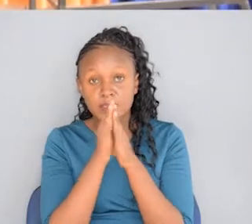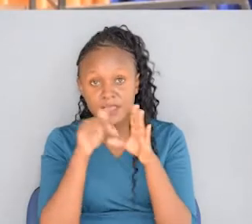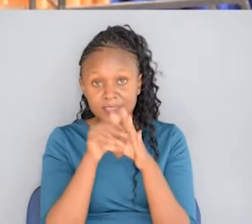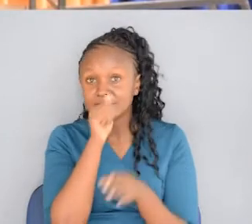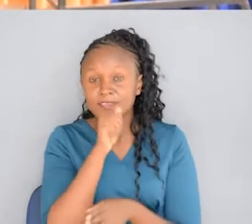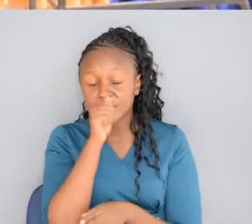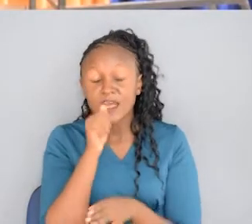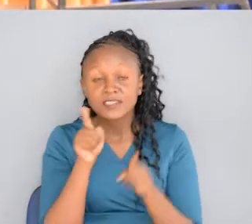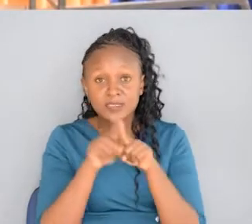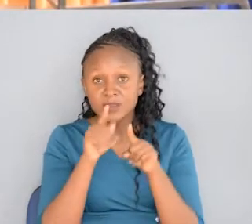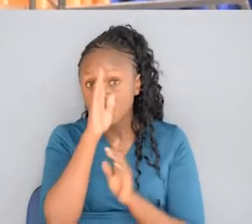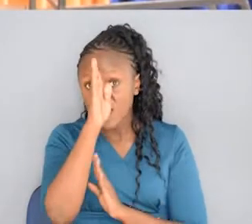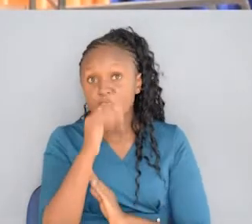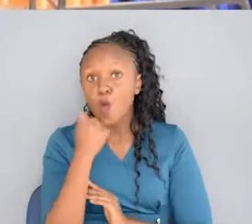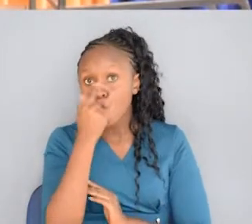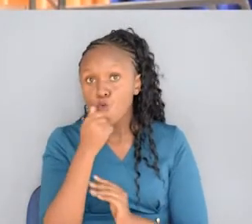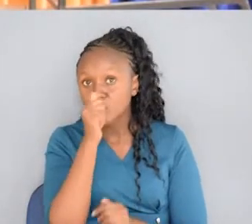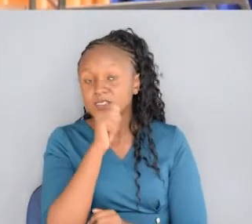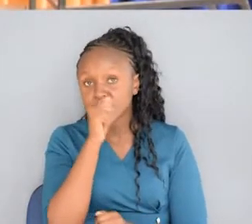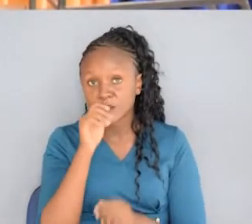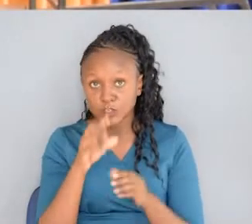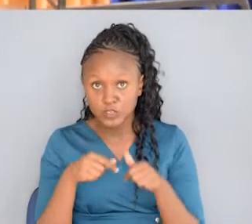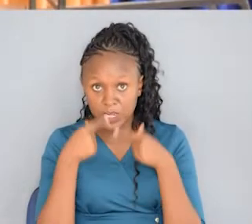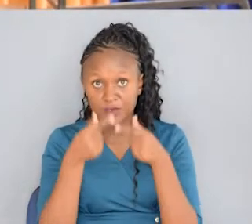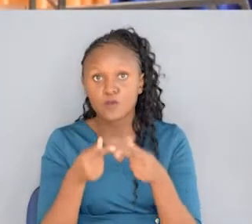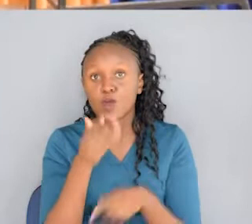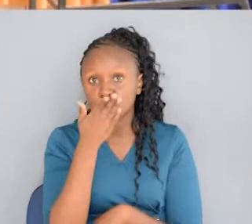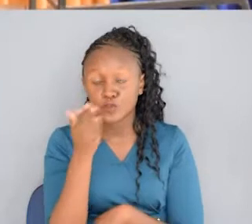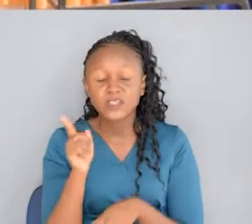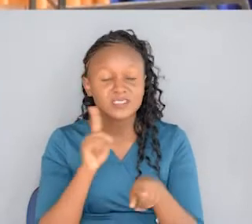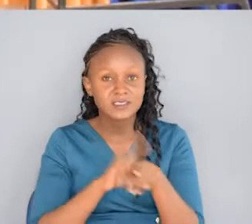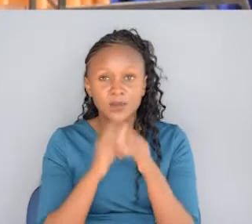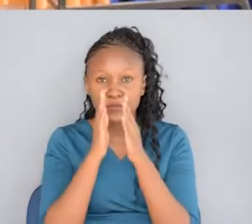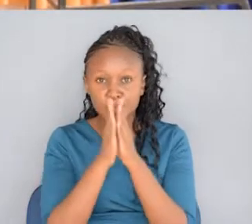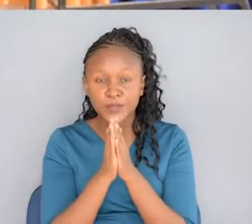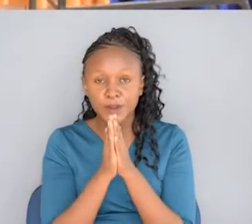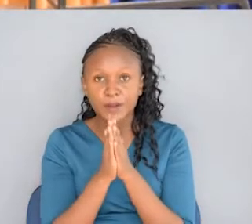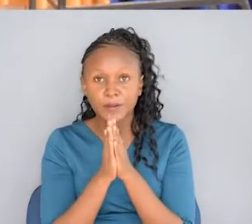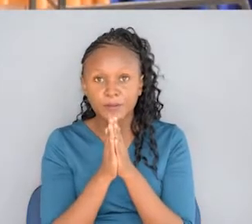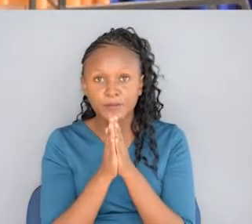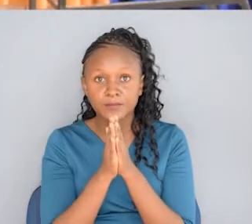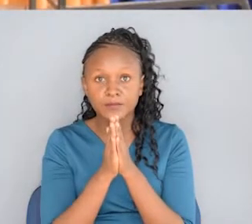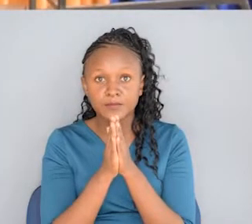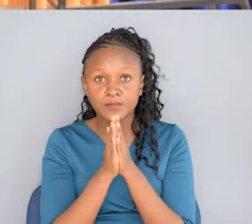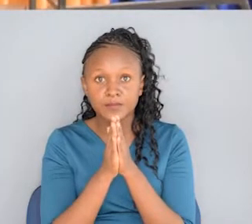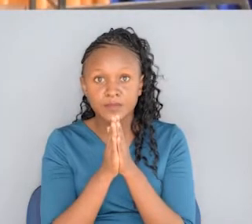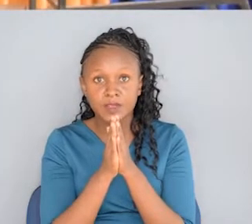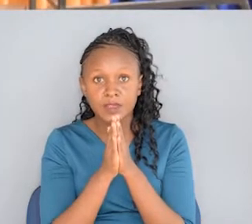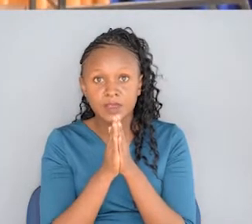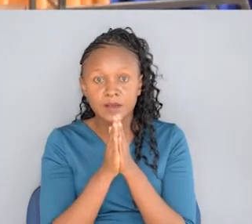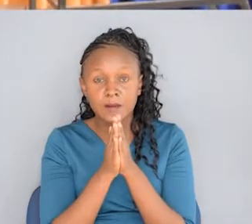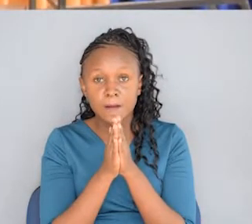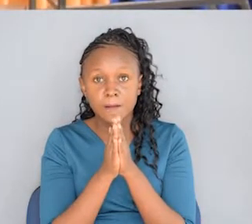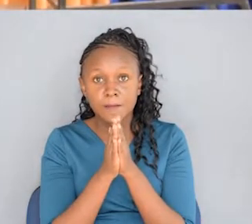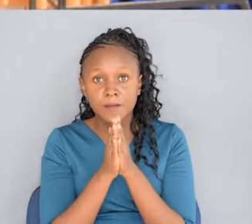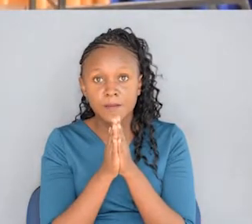will reward you. And when you pray, do not heap up your empty phrases as the Gentiles